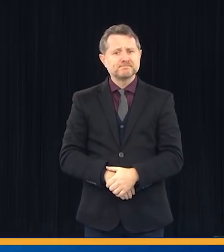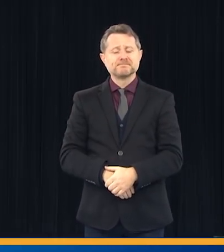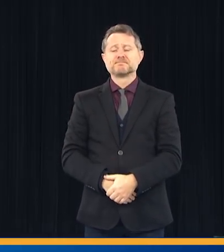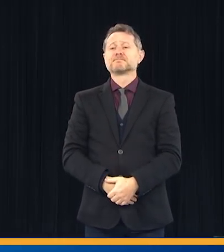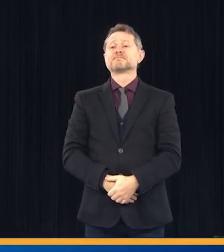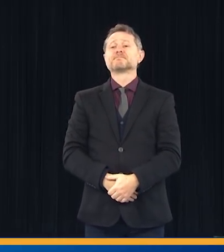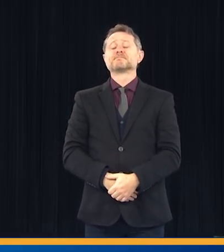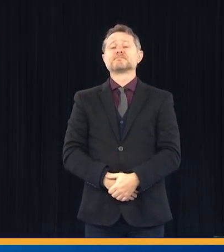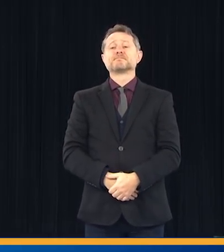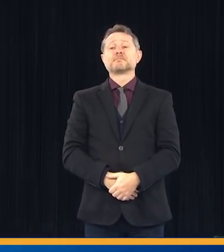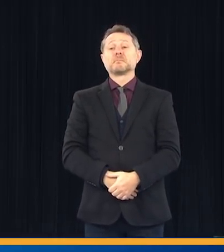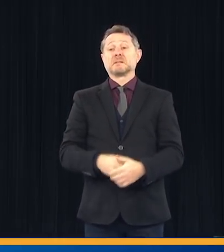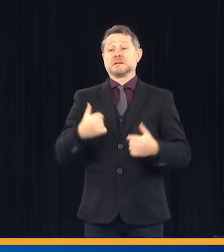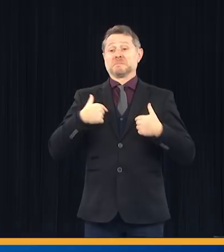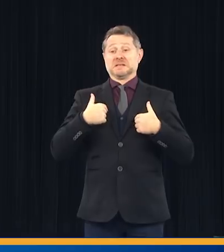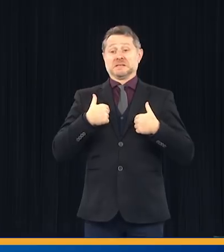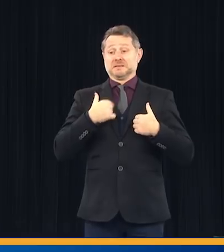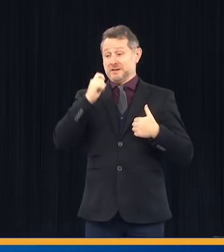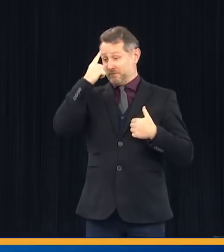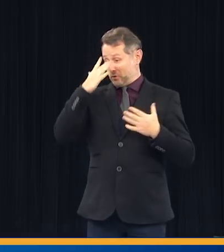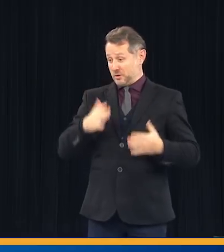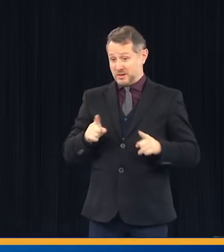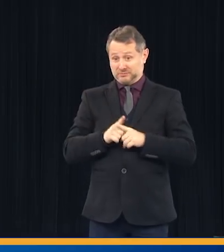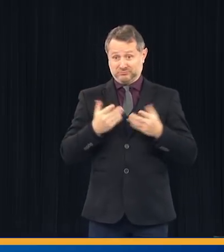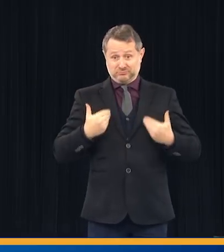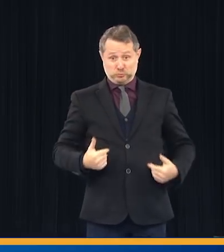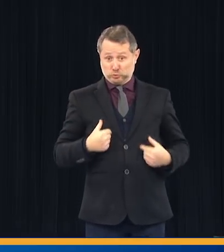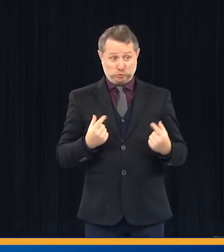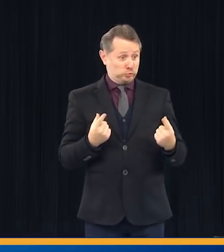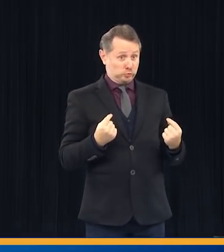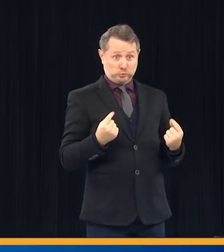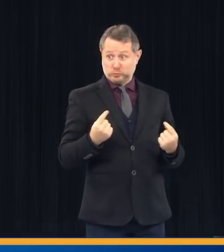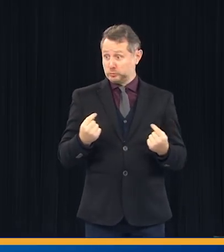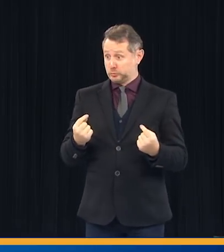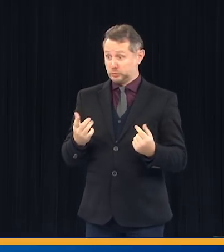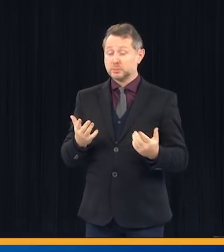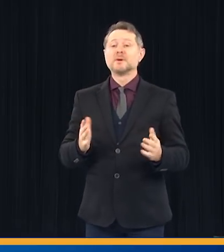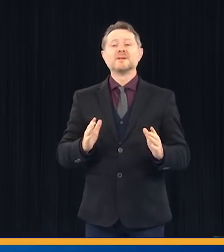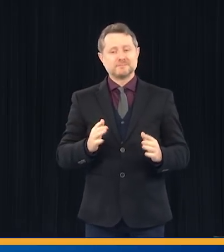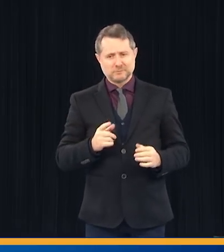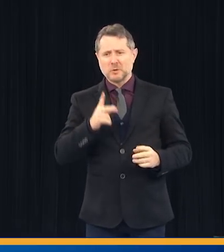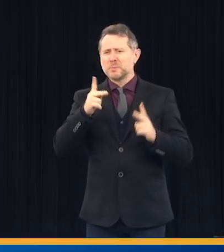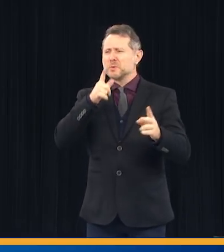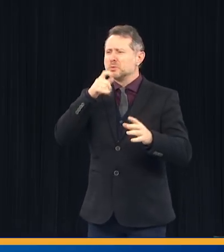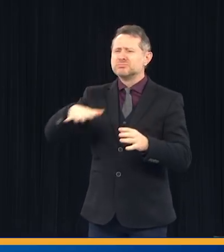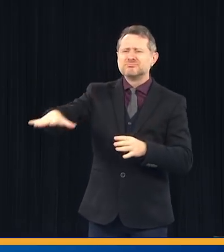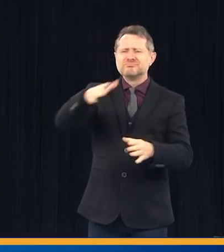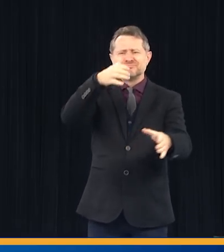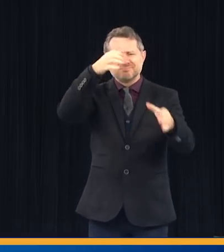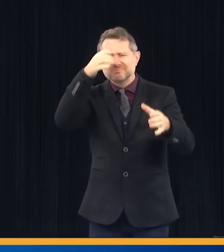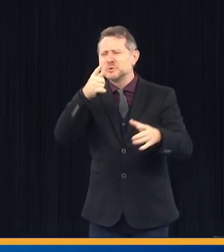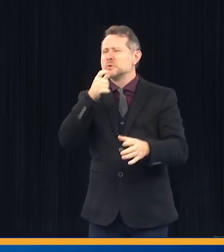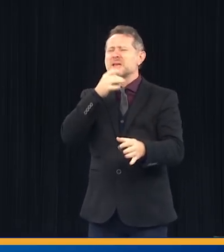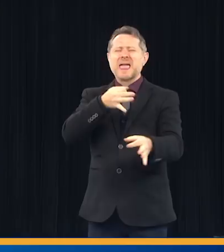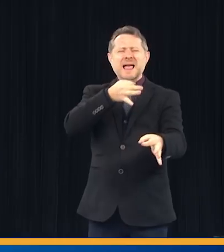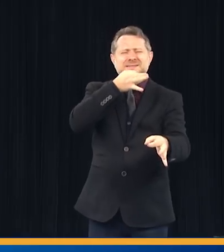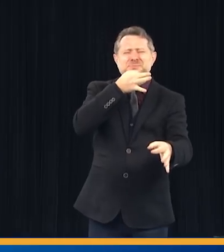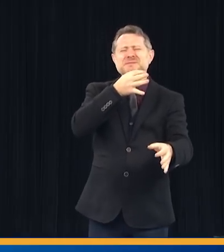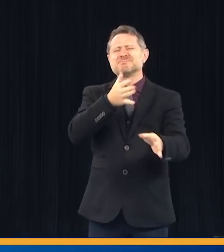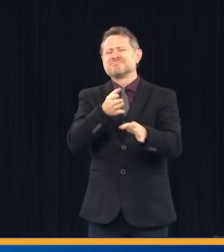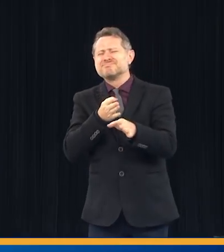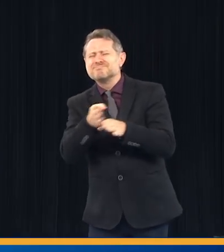What do I do as governor? Basically, I ask people who know, I ask the experts a lot of